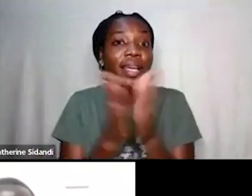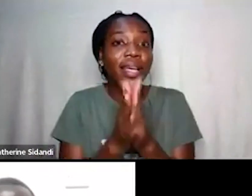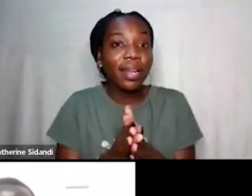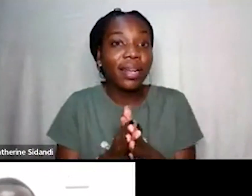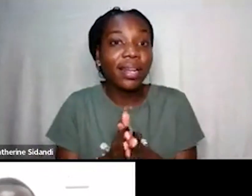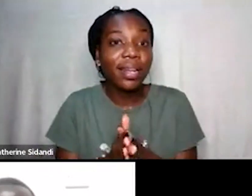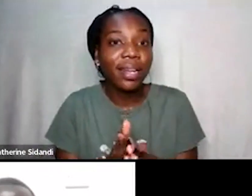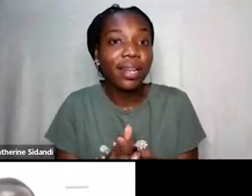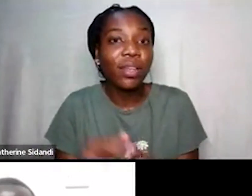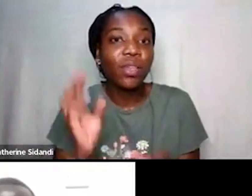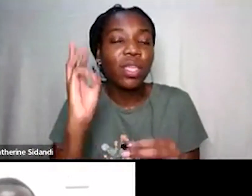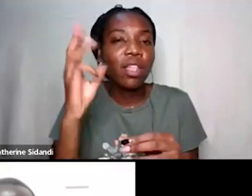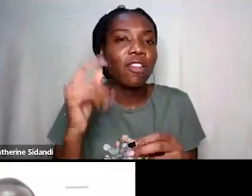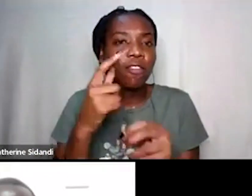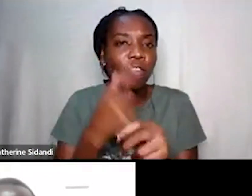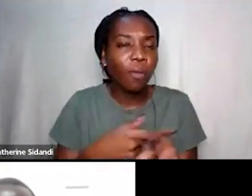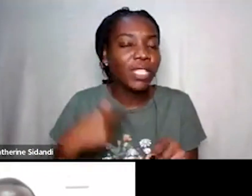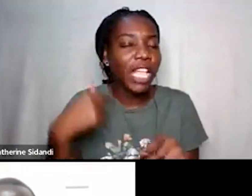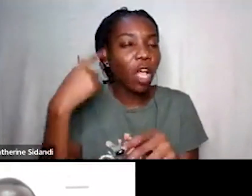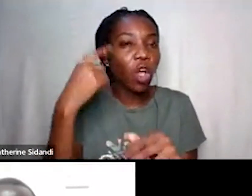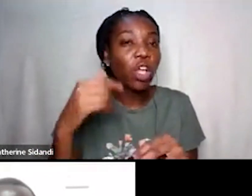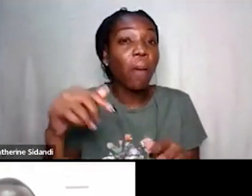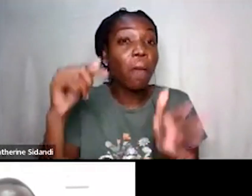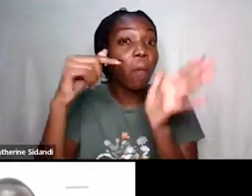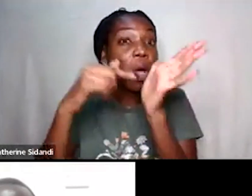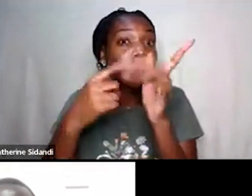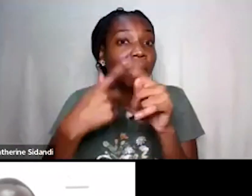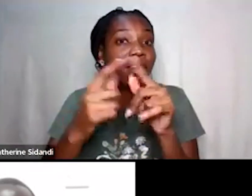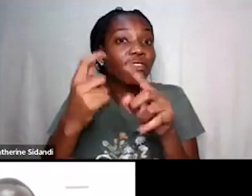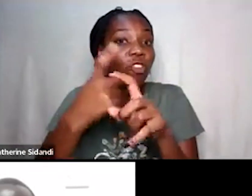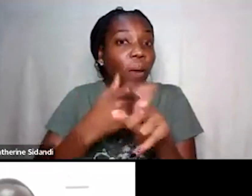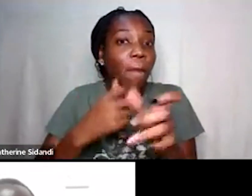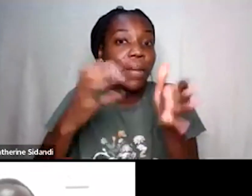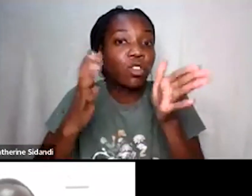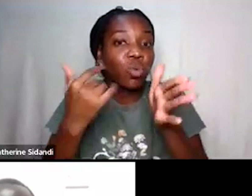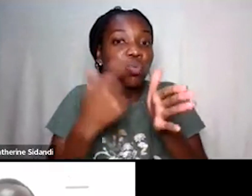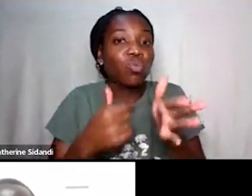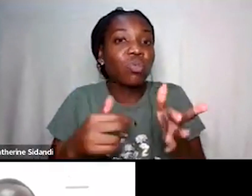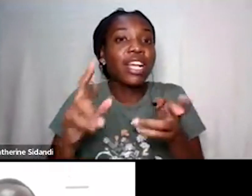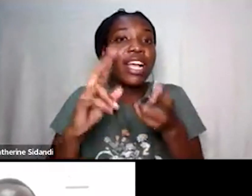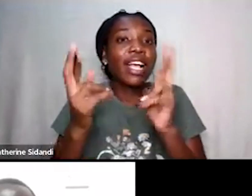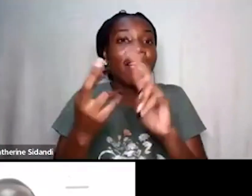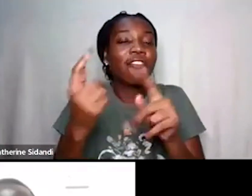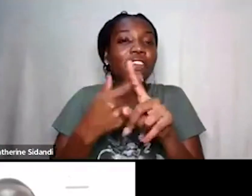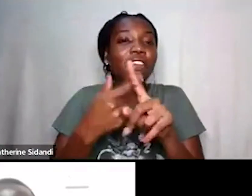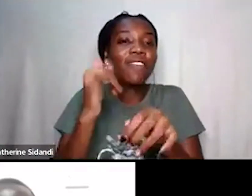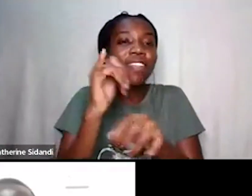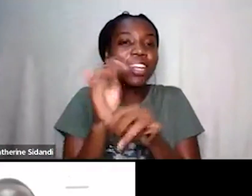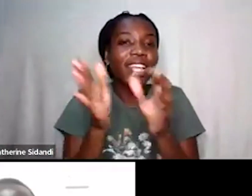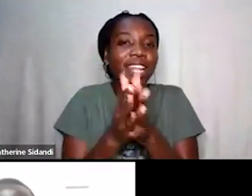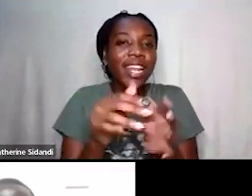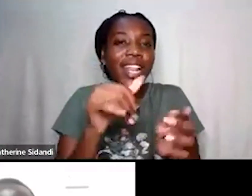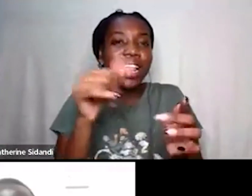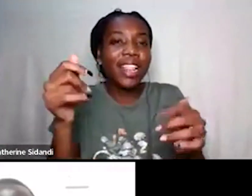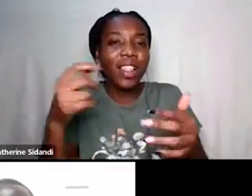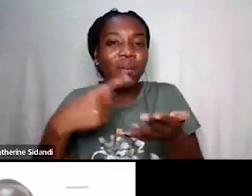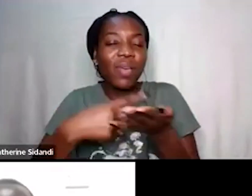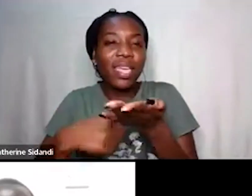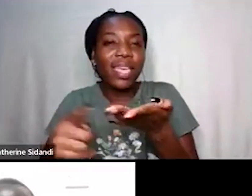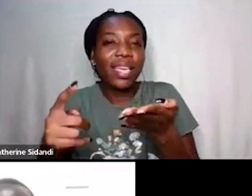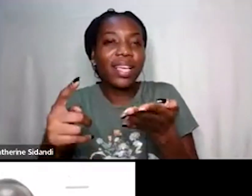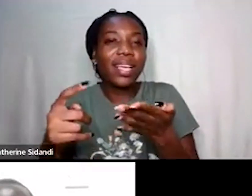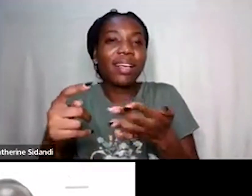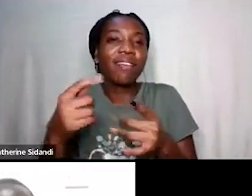a psychologist's point, but from somebody who is recovering from it. And then the other week or the week after that, we're going to be looking